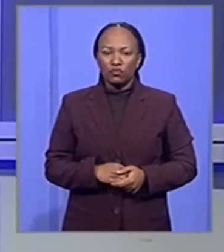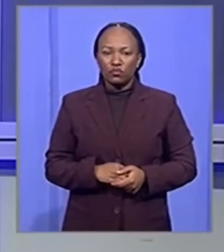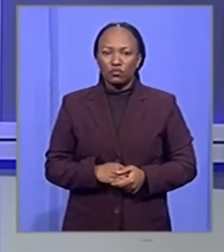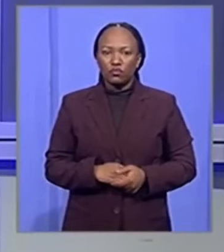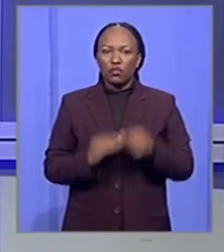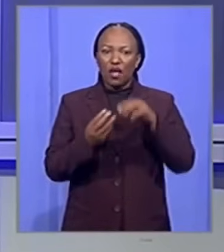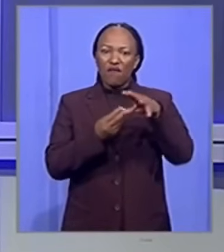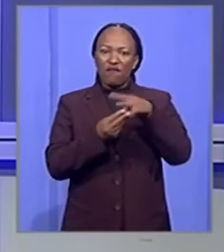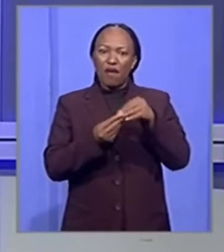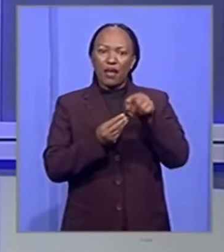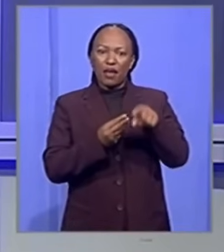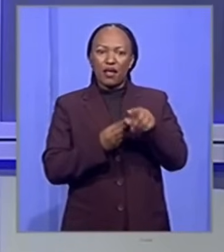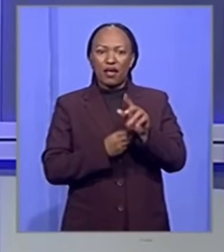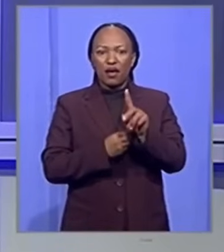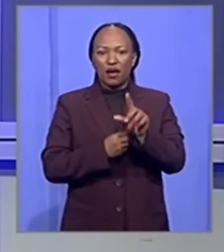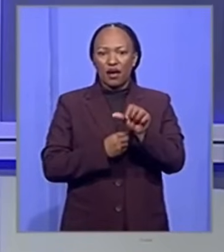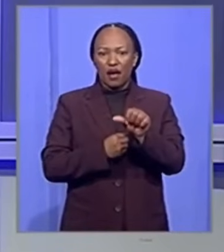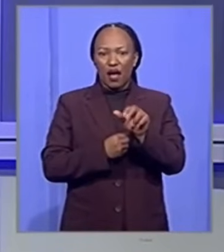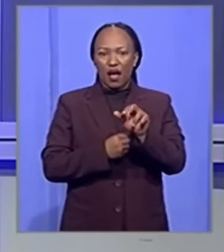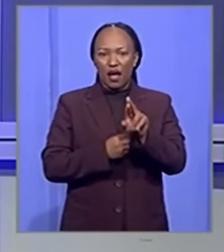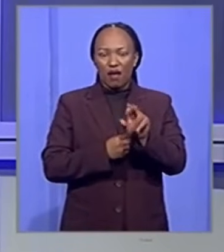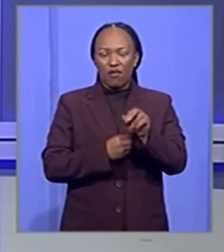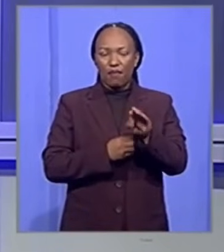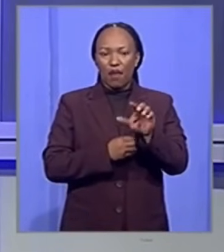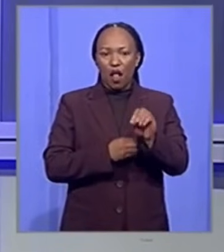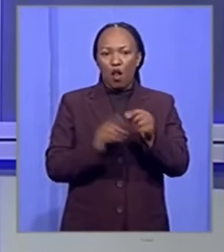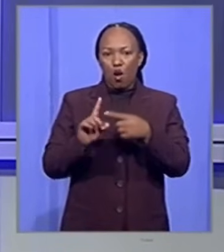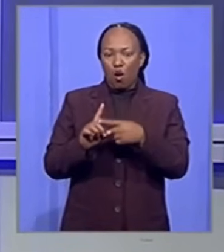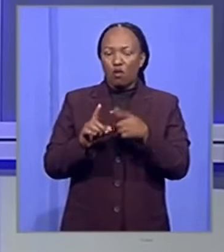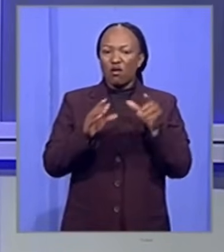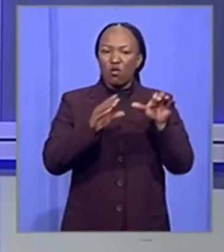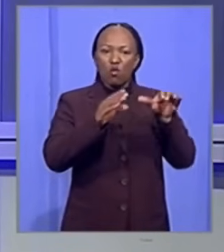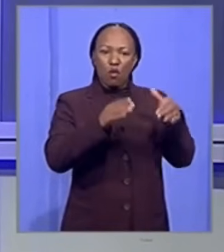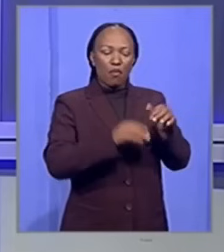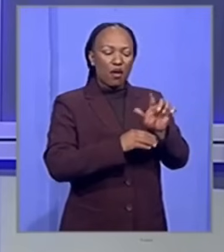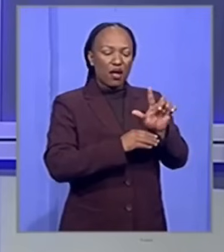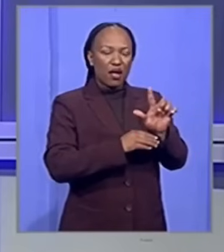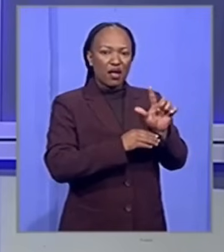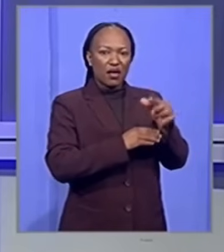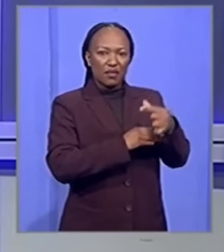Balelapa la Karabelo Pudumo eo e neng e le leloko la LGBTQIA+